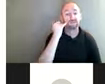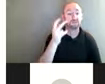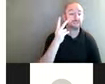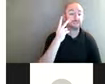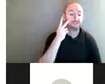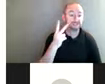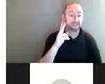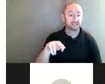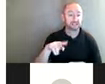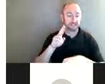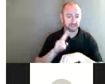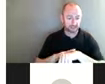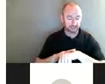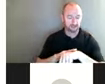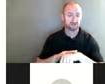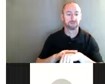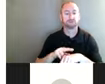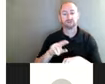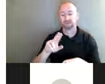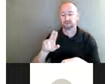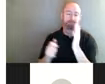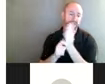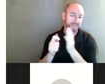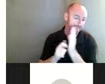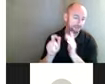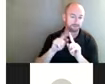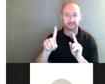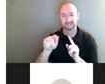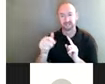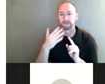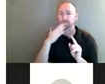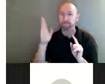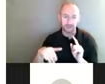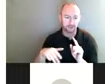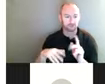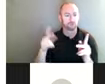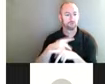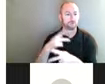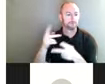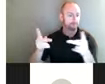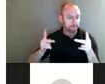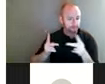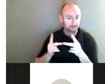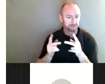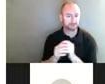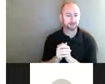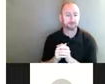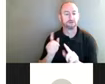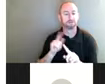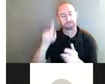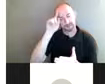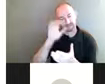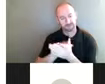quality National Geographic level design, but the data's bad, we end up in this even worse place, which is the misleading but believable